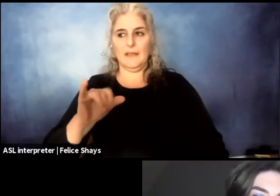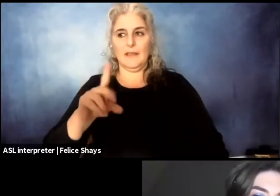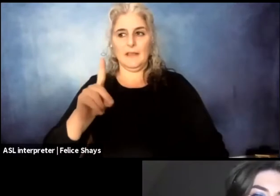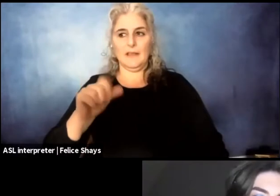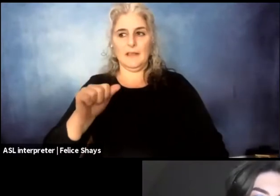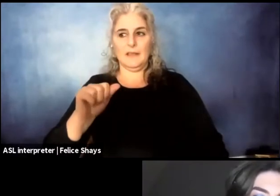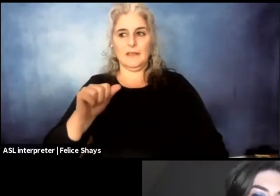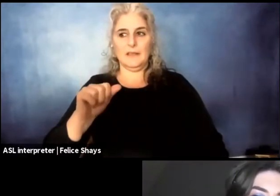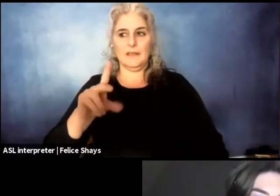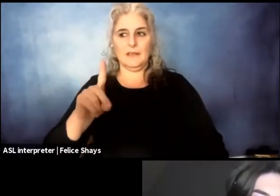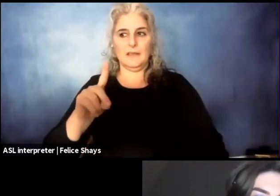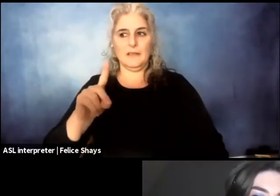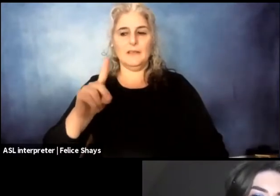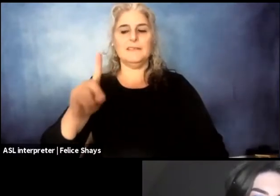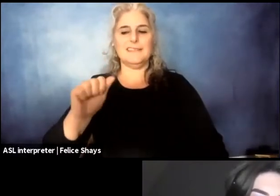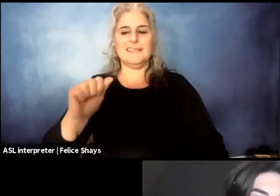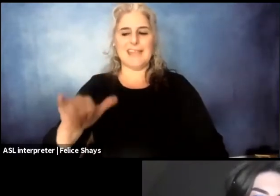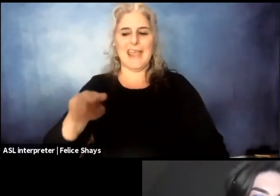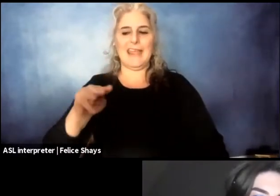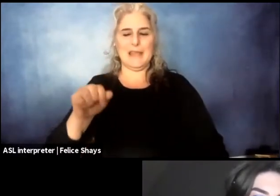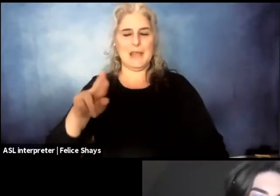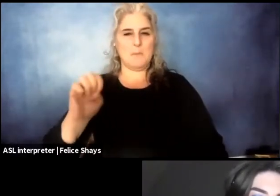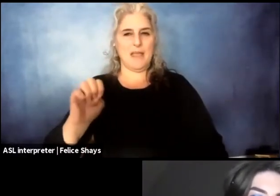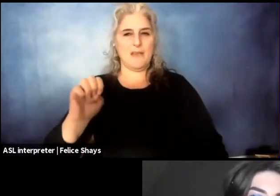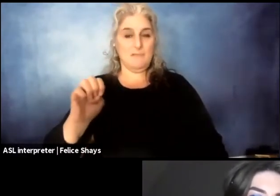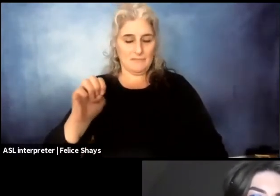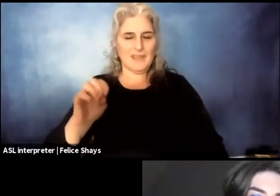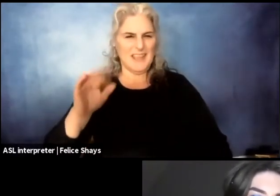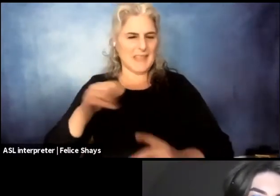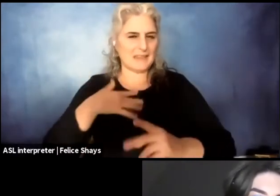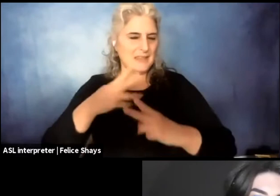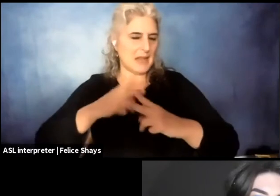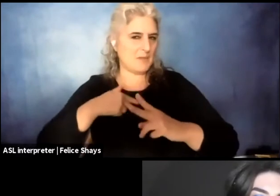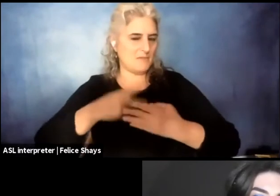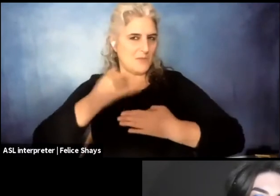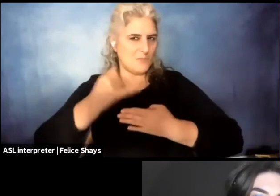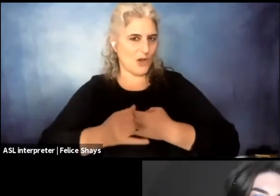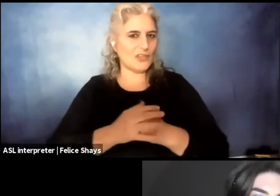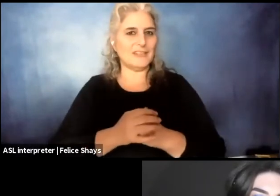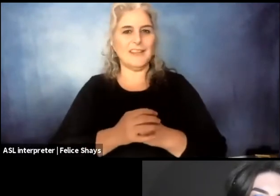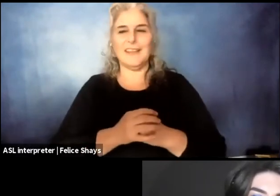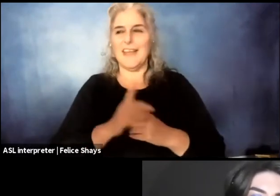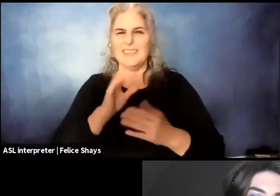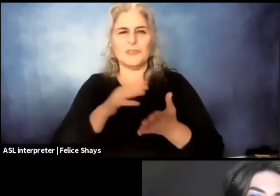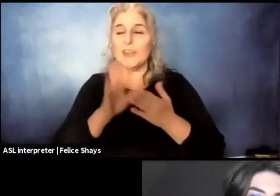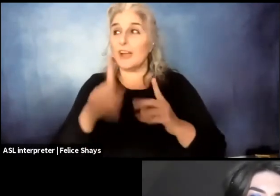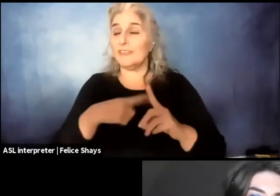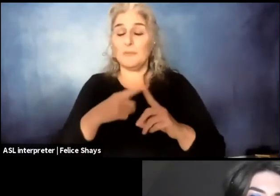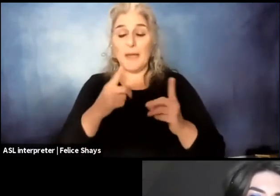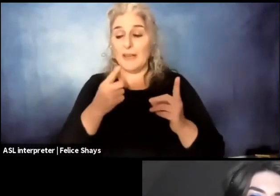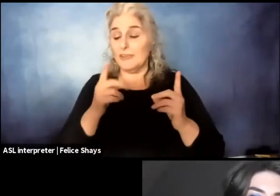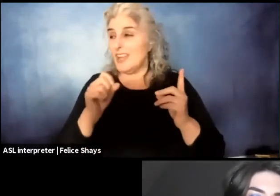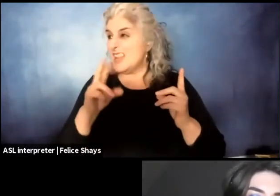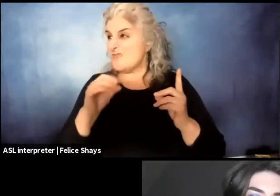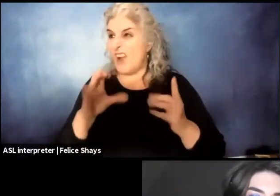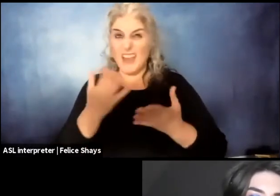also talking about the elements of eroticism that we never really discuss. The fact that it's not always, you know, just hot and sexy.